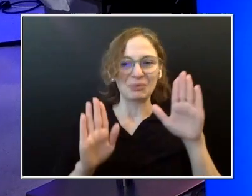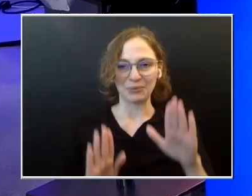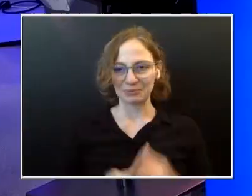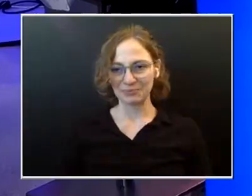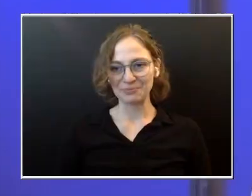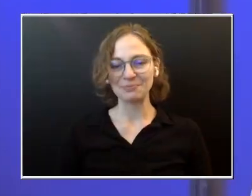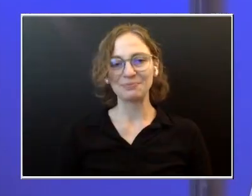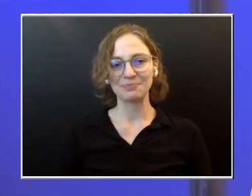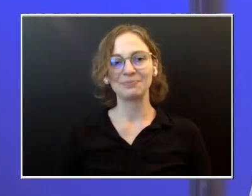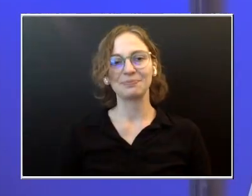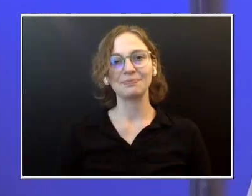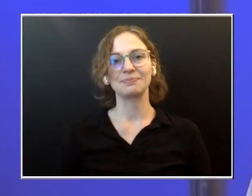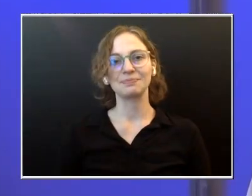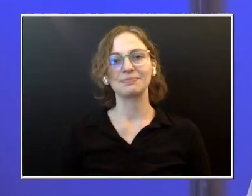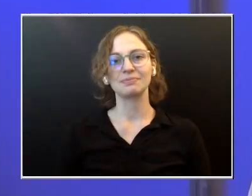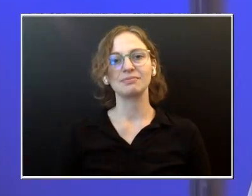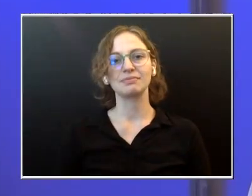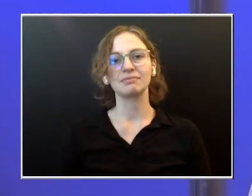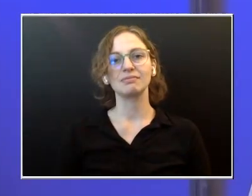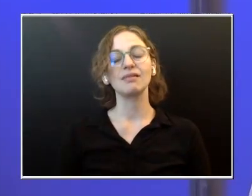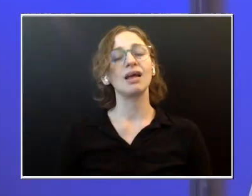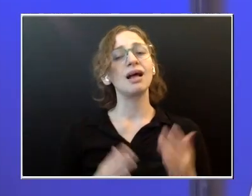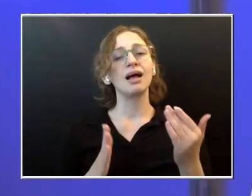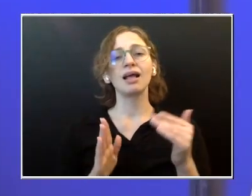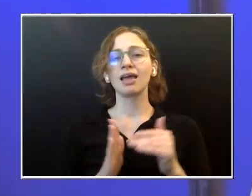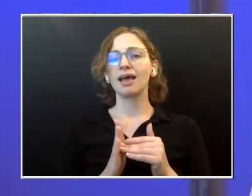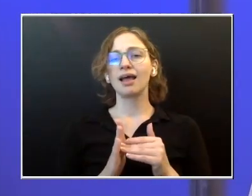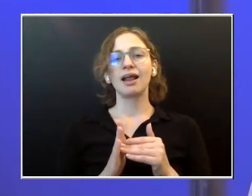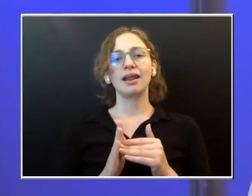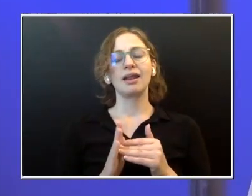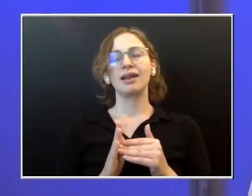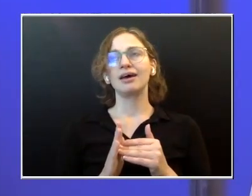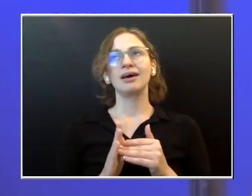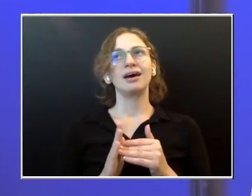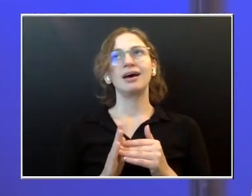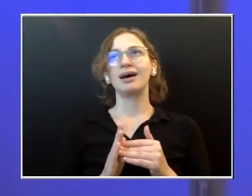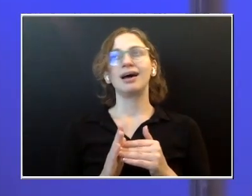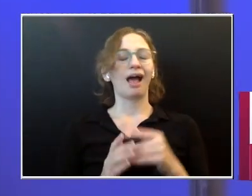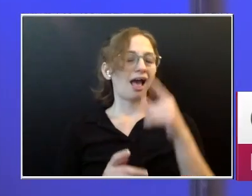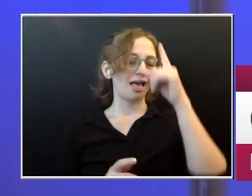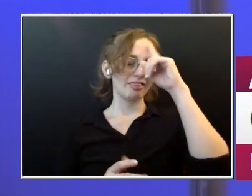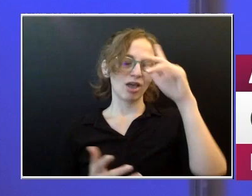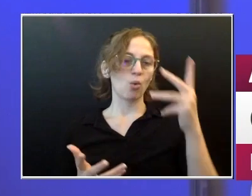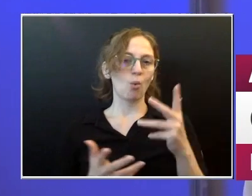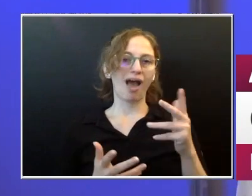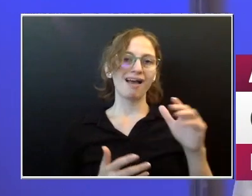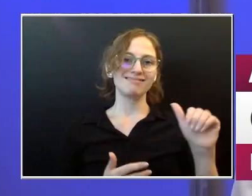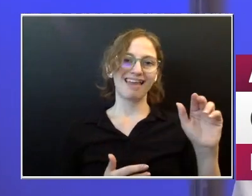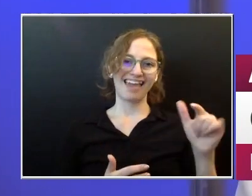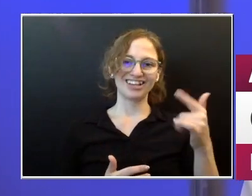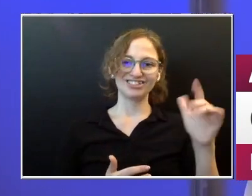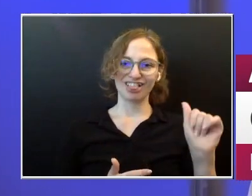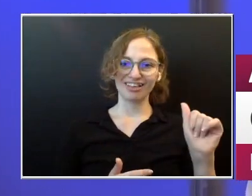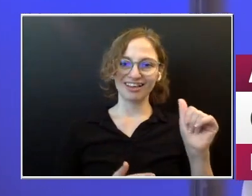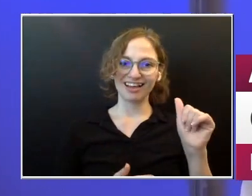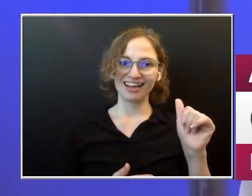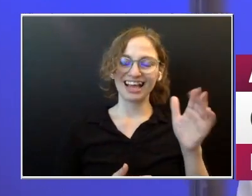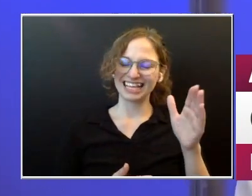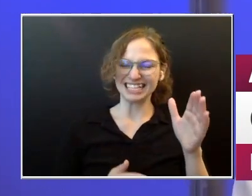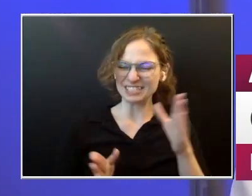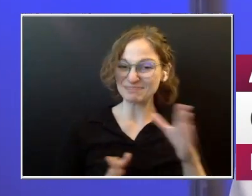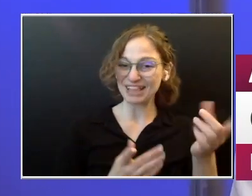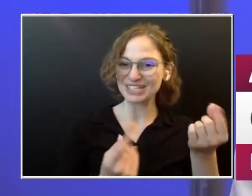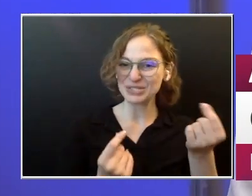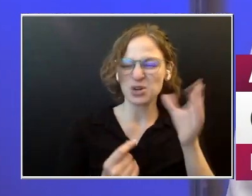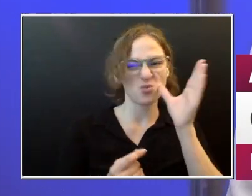And again, I think what she is wanting to do and is going to do, I have no doubt, is one